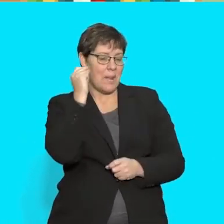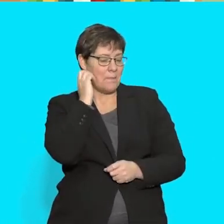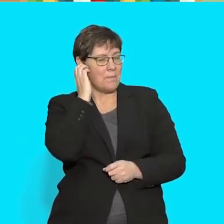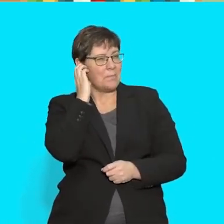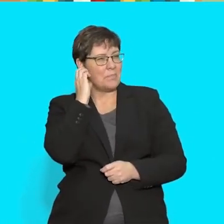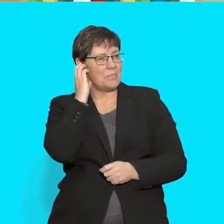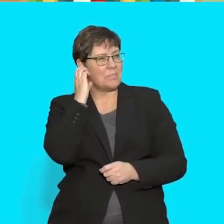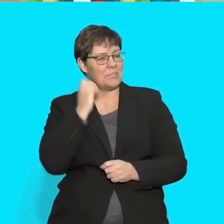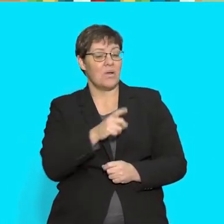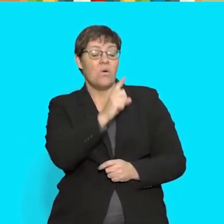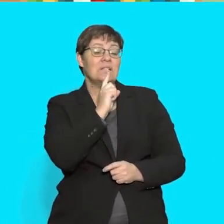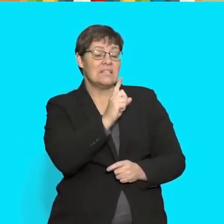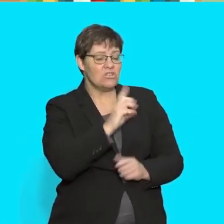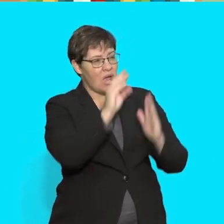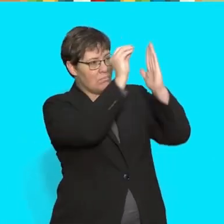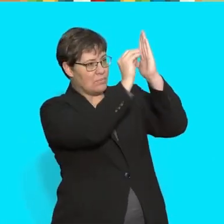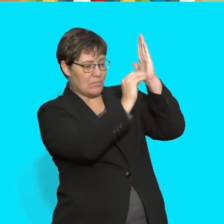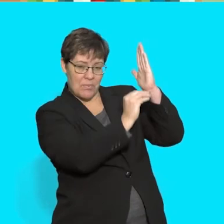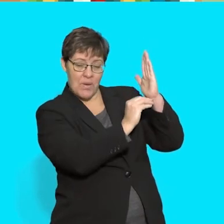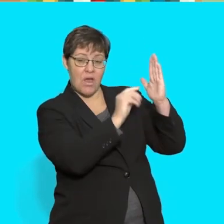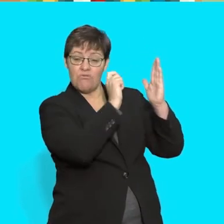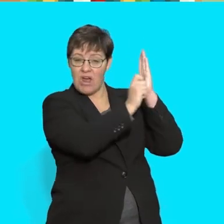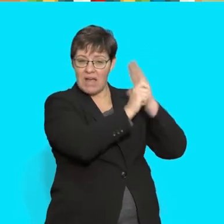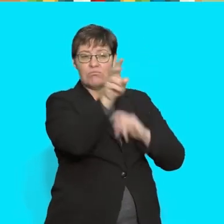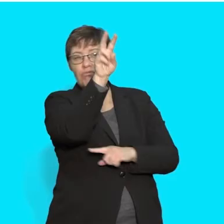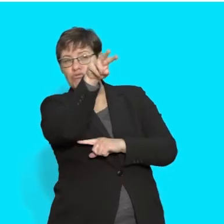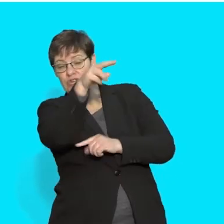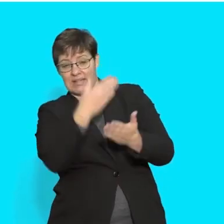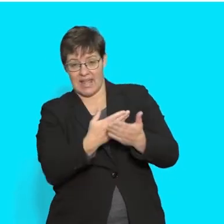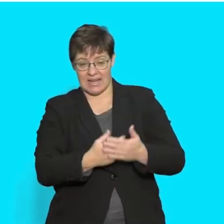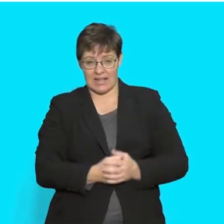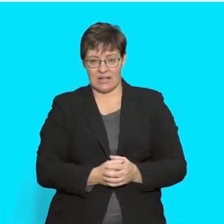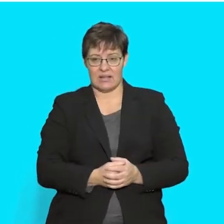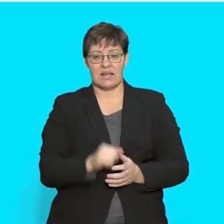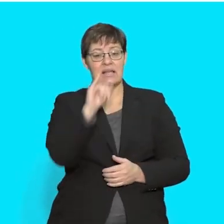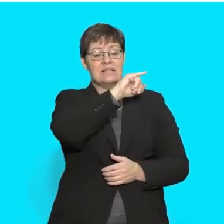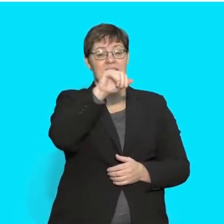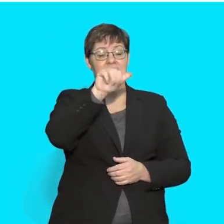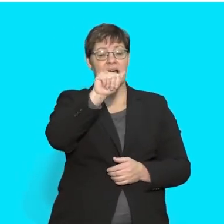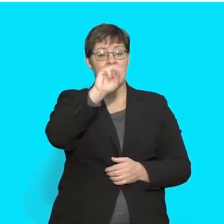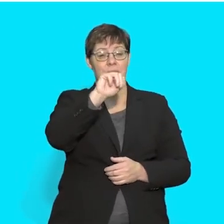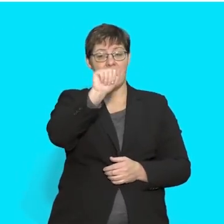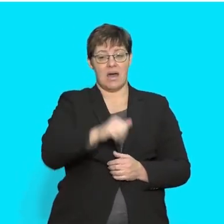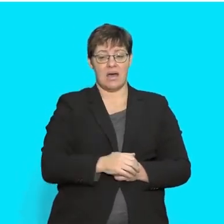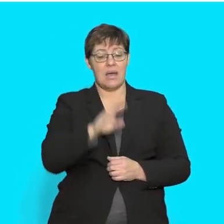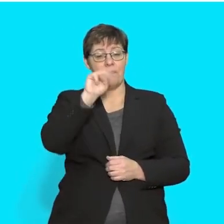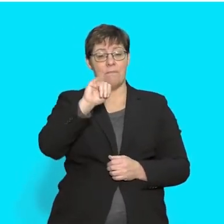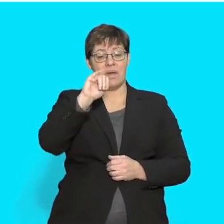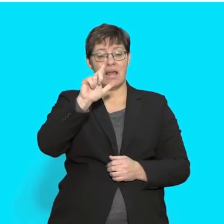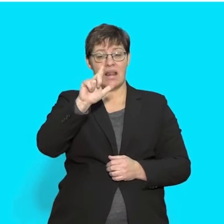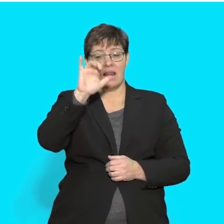Your teacher will write them down so that you can read them. Zama, Millie,